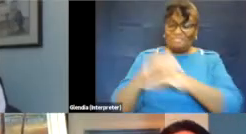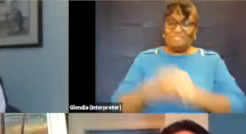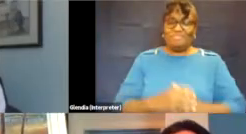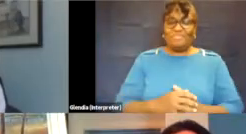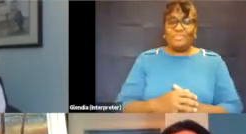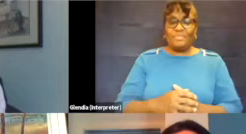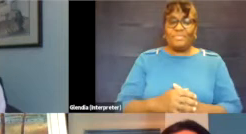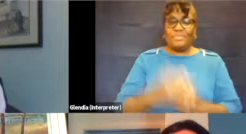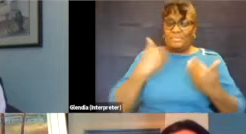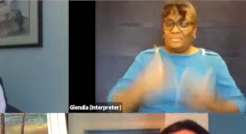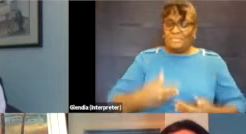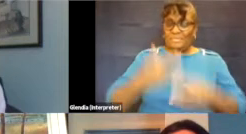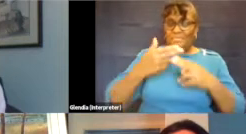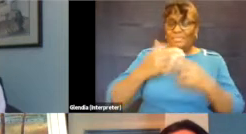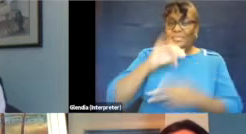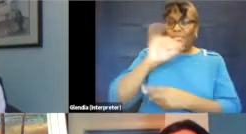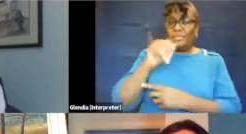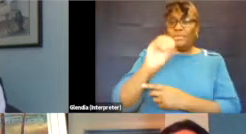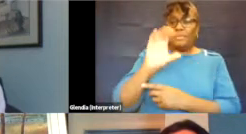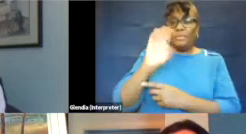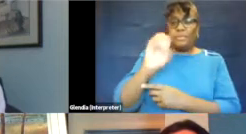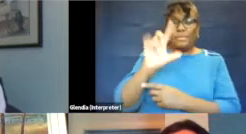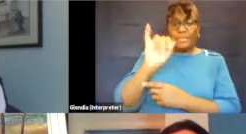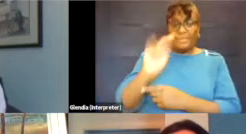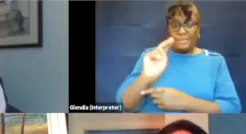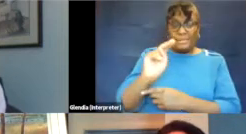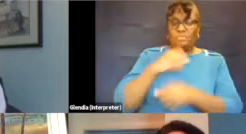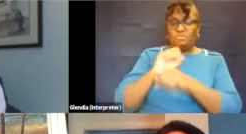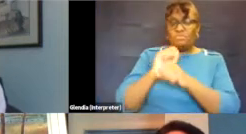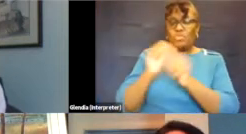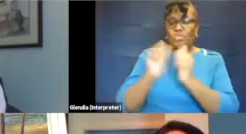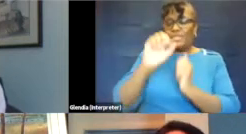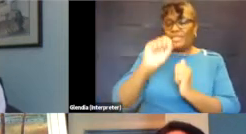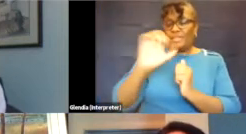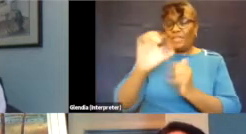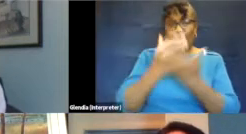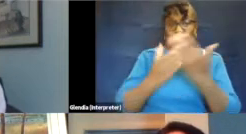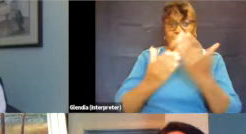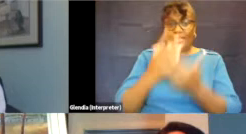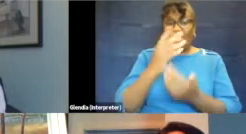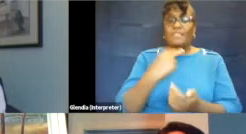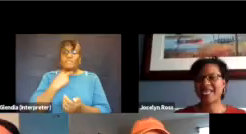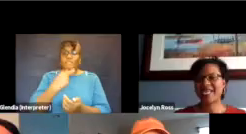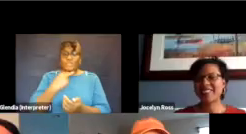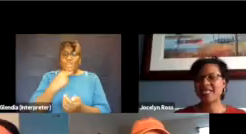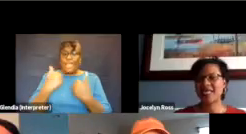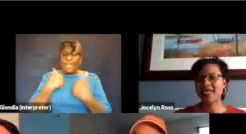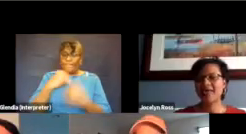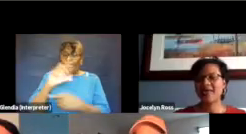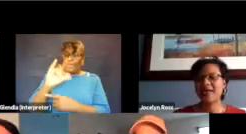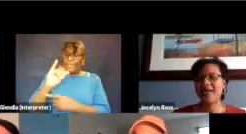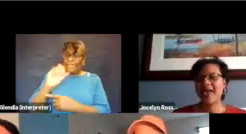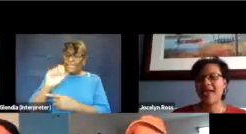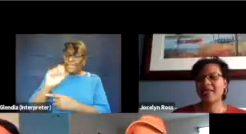I'm Jocelyn with South Carolina Hands and Voices, and we have Lisa Jolly on with Beginnings